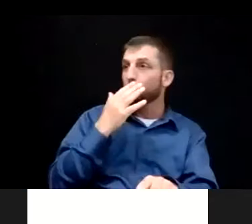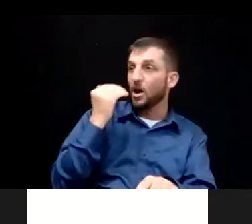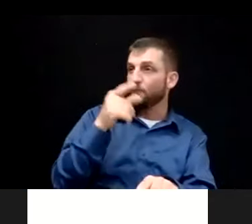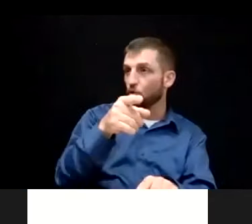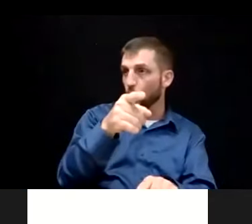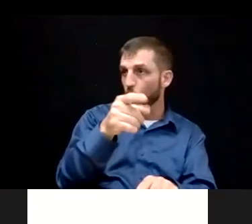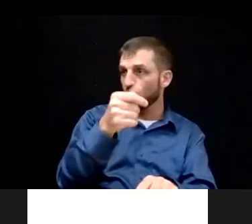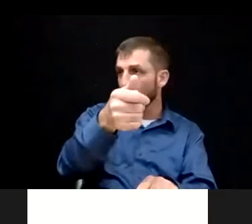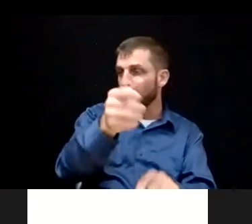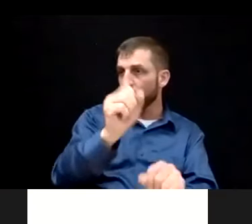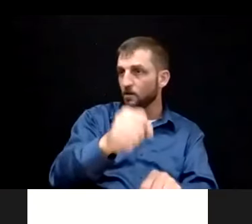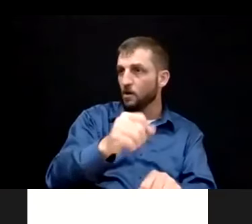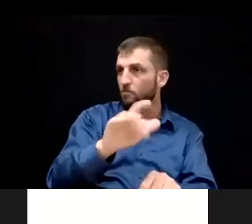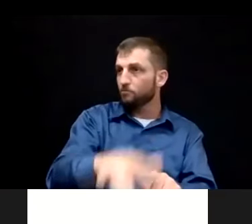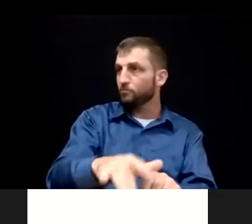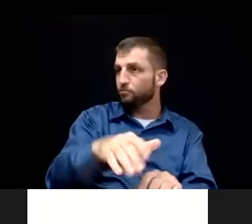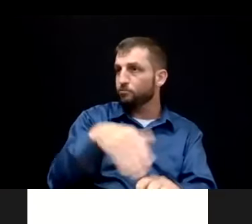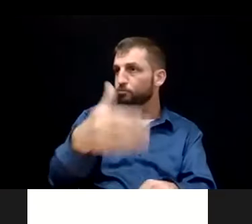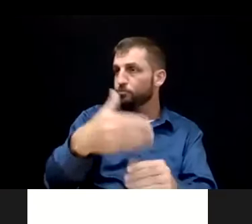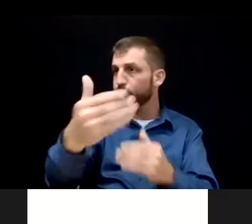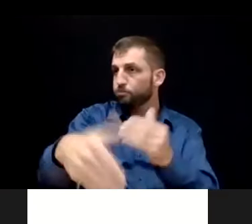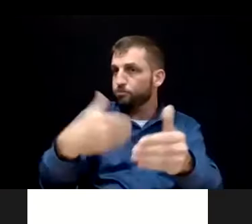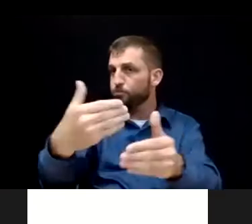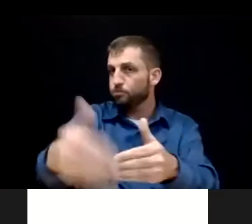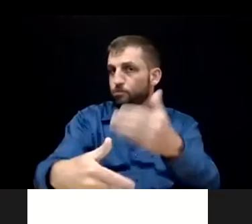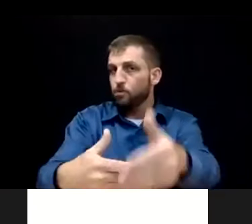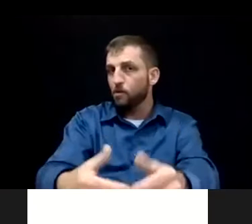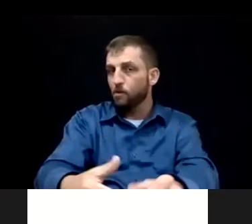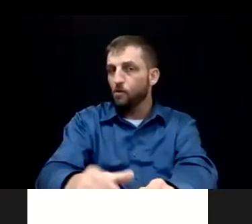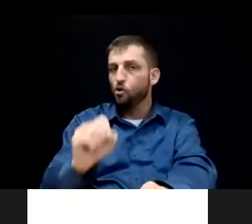slides. Okay. Do it. Let's do share screen.